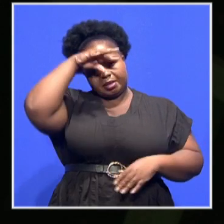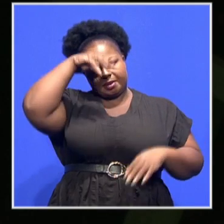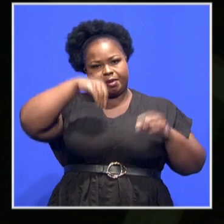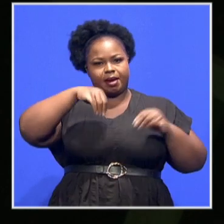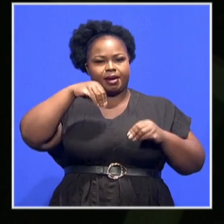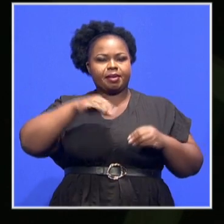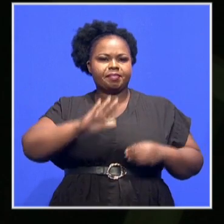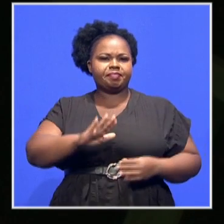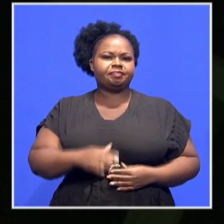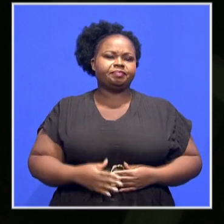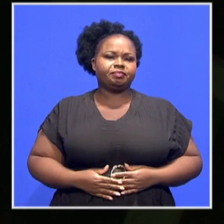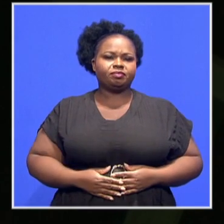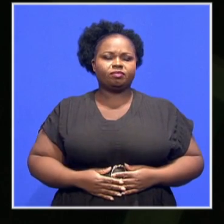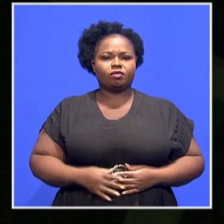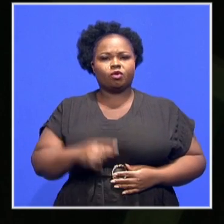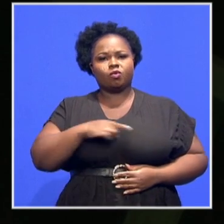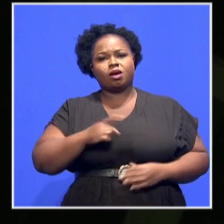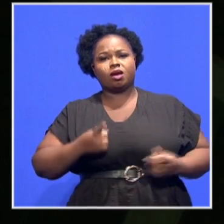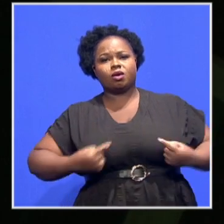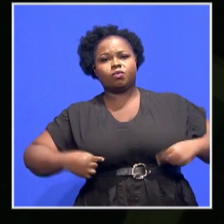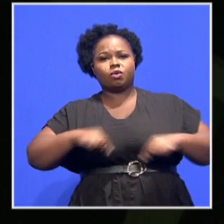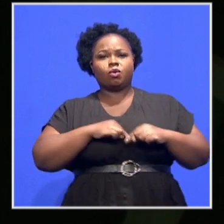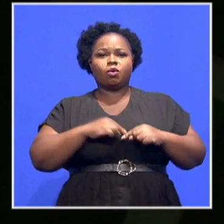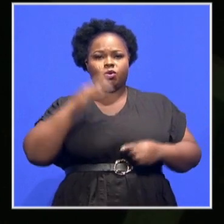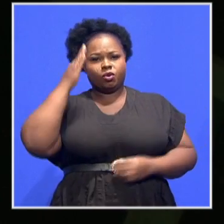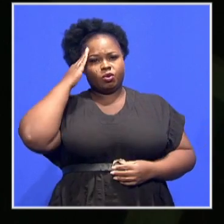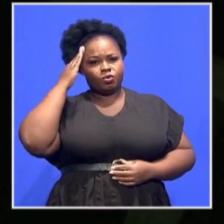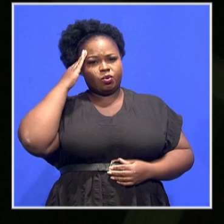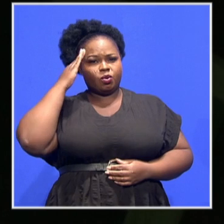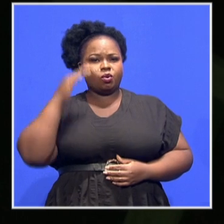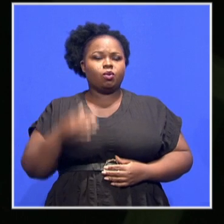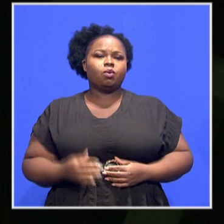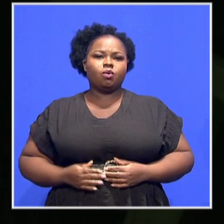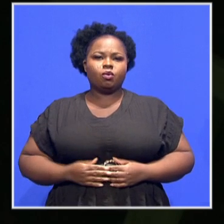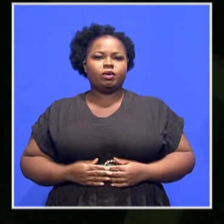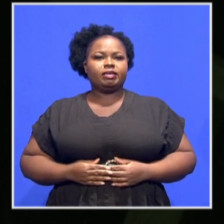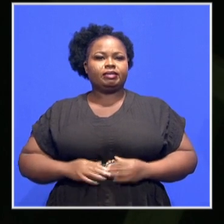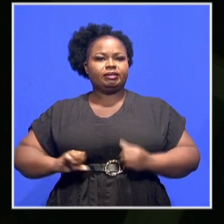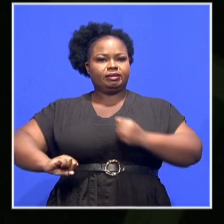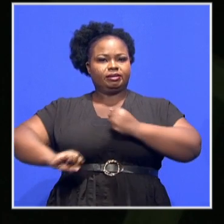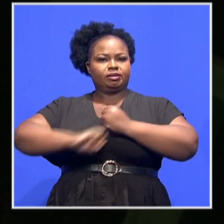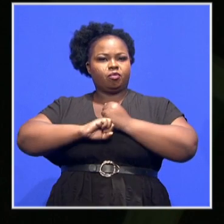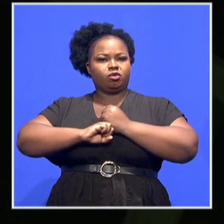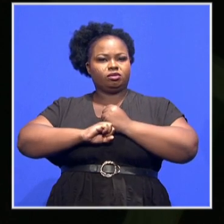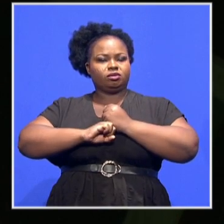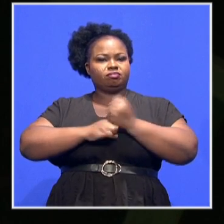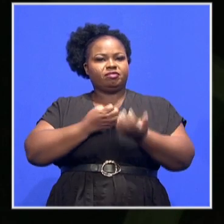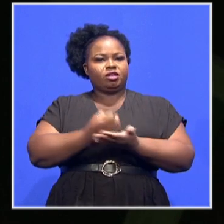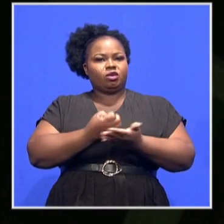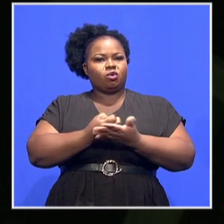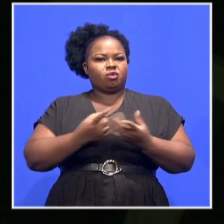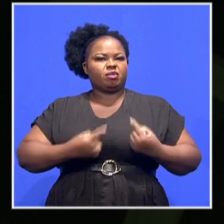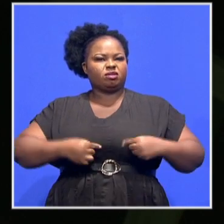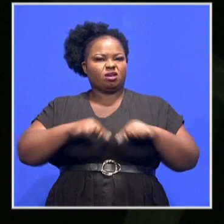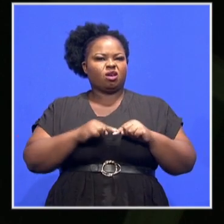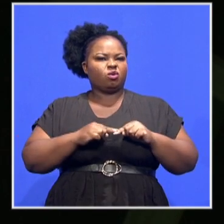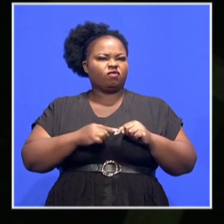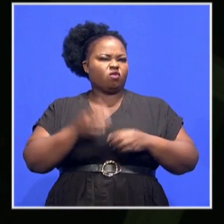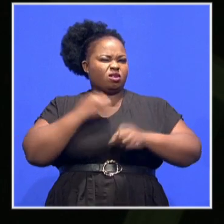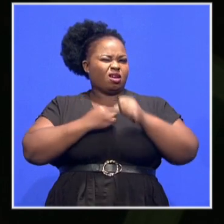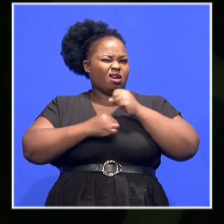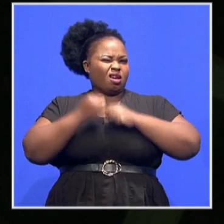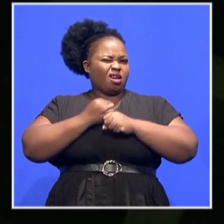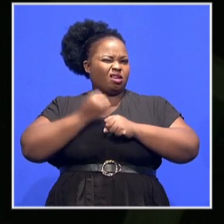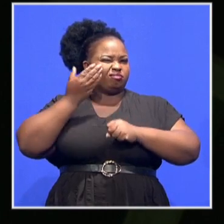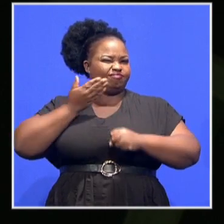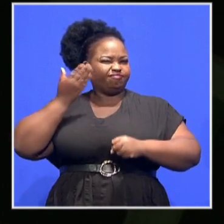Mining, as we all know, has been the bedrock of African economies for millennia, and